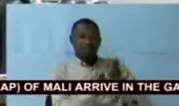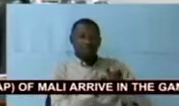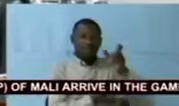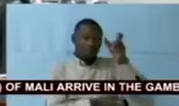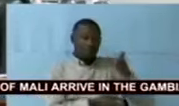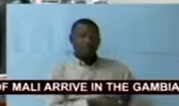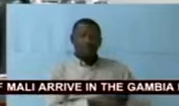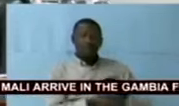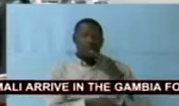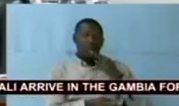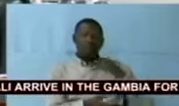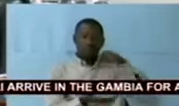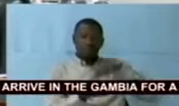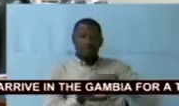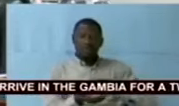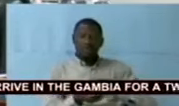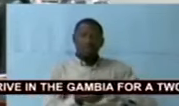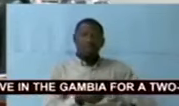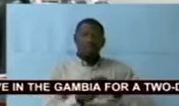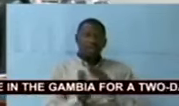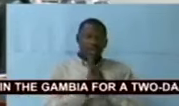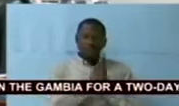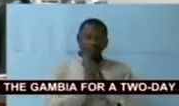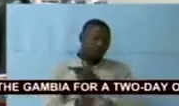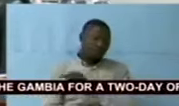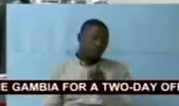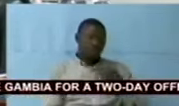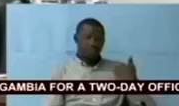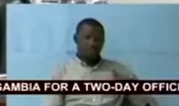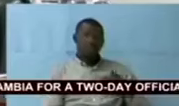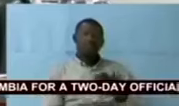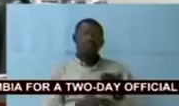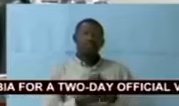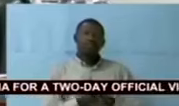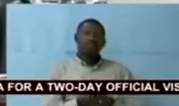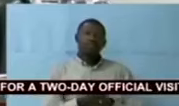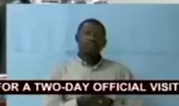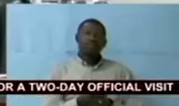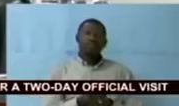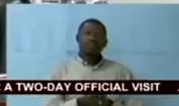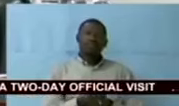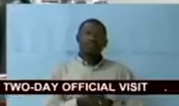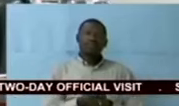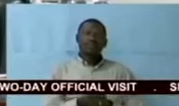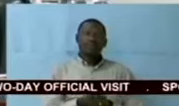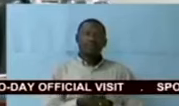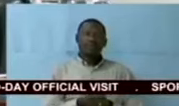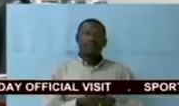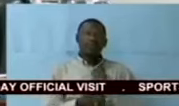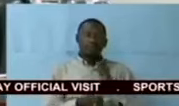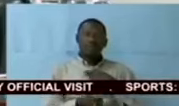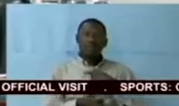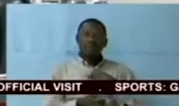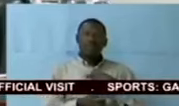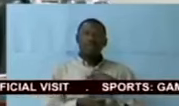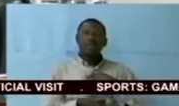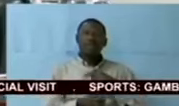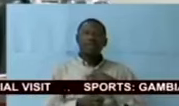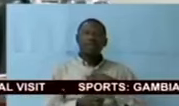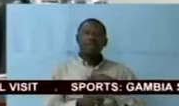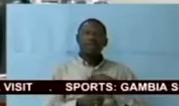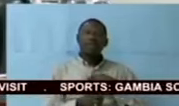lonko wala belori nyin mutamolu toyala. But the ruling went against us. Of course. Barinata polu tamandi